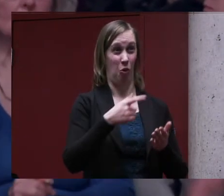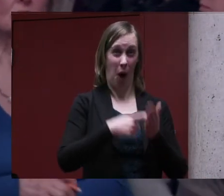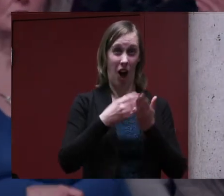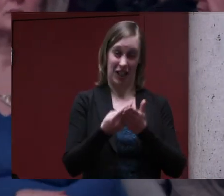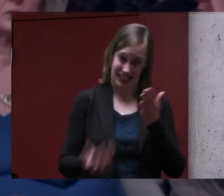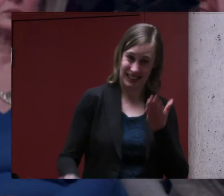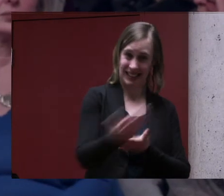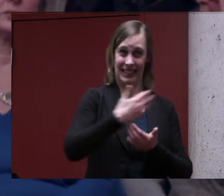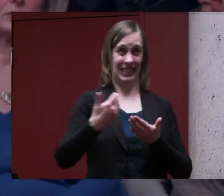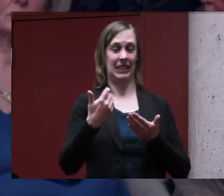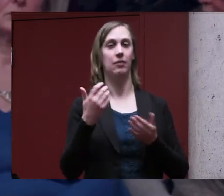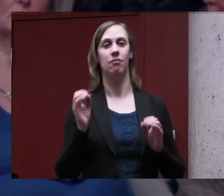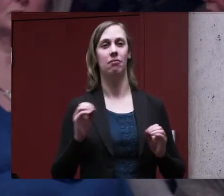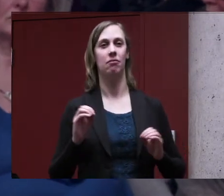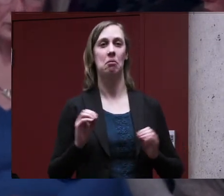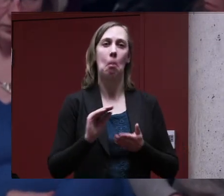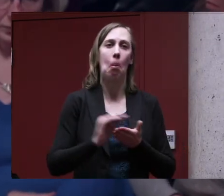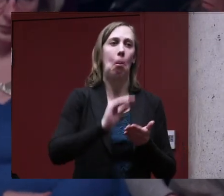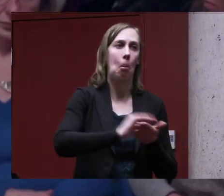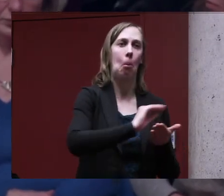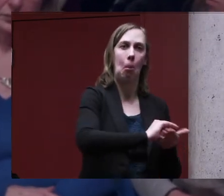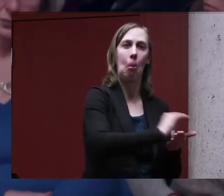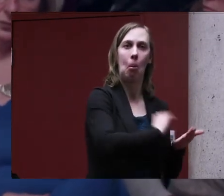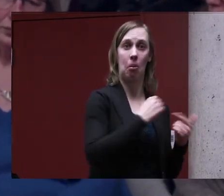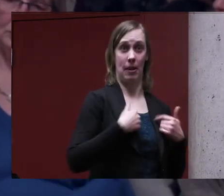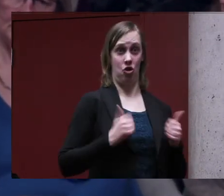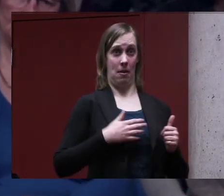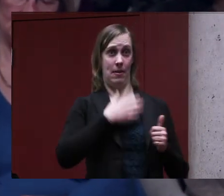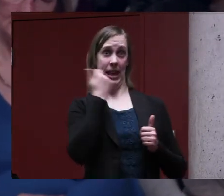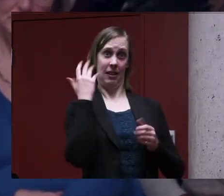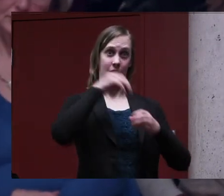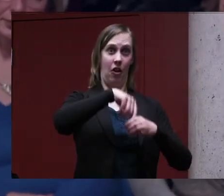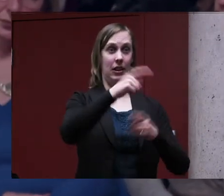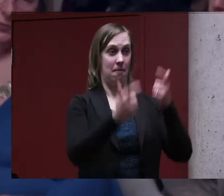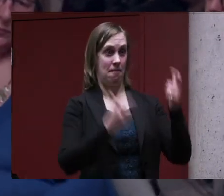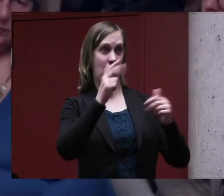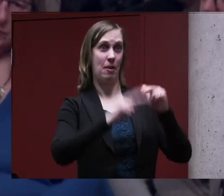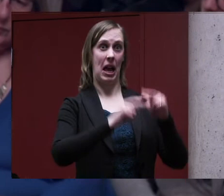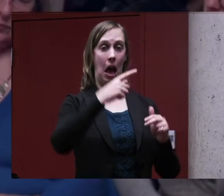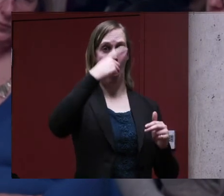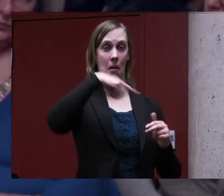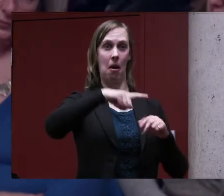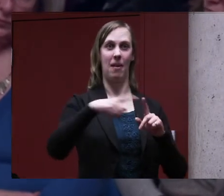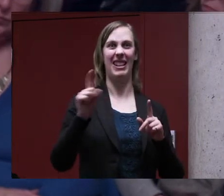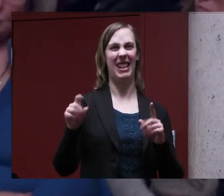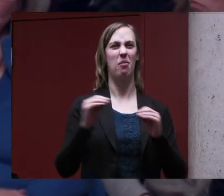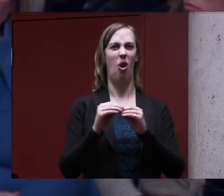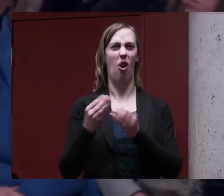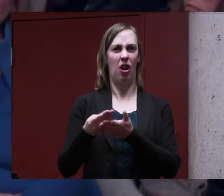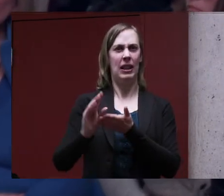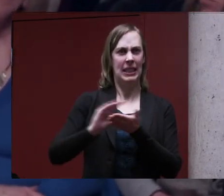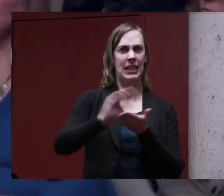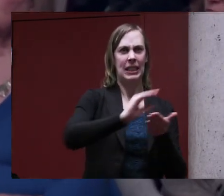can as a part of this larger building, but it's not a hard fix. Really, it just boils down